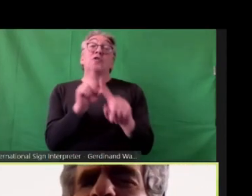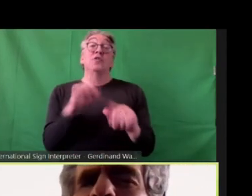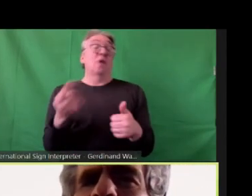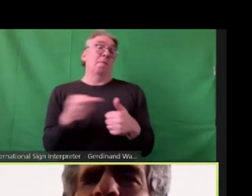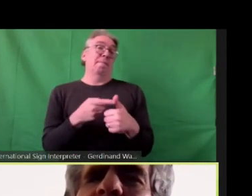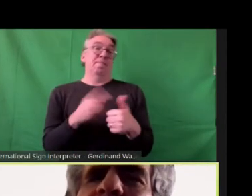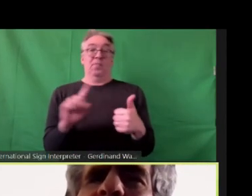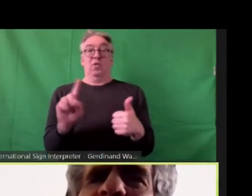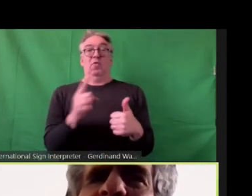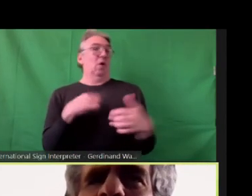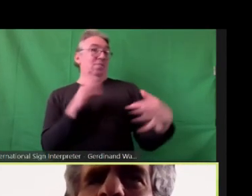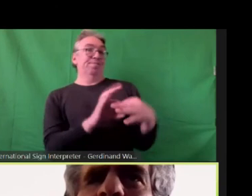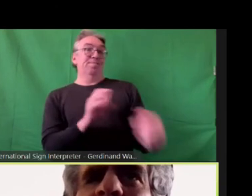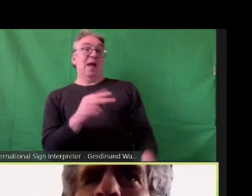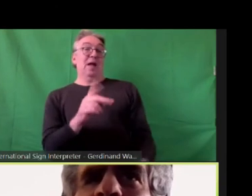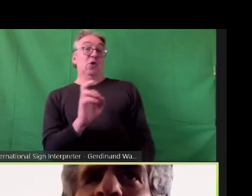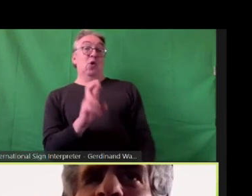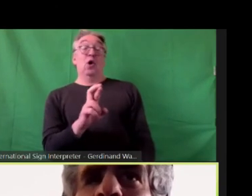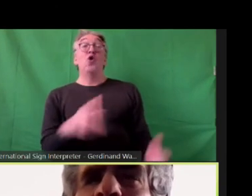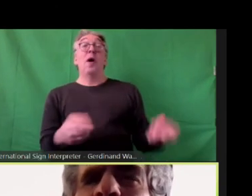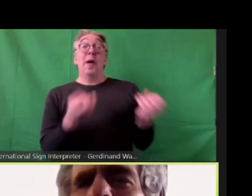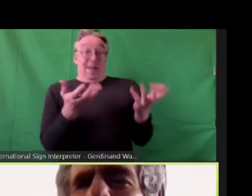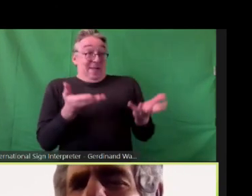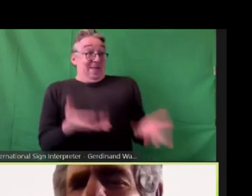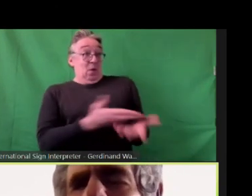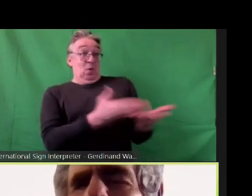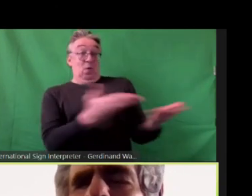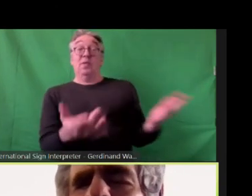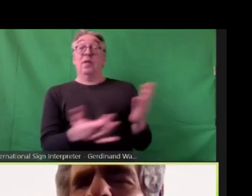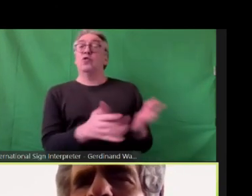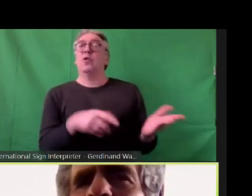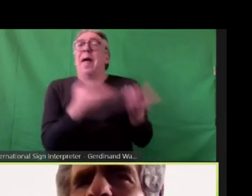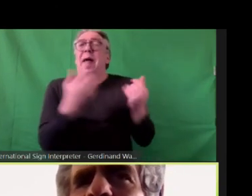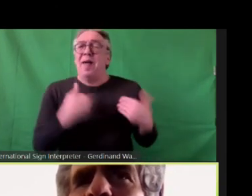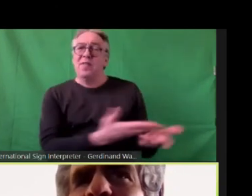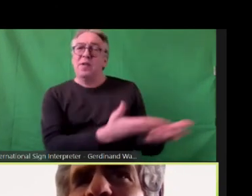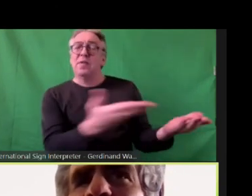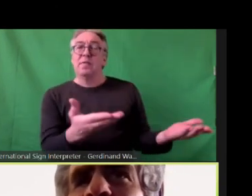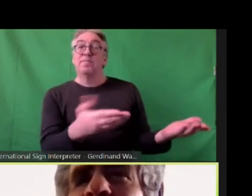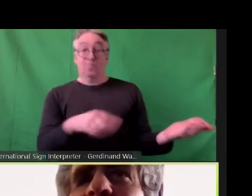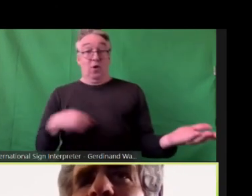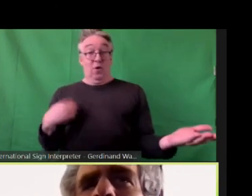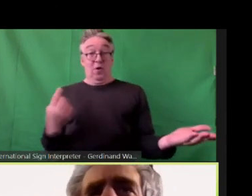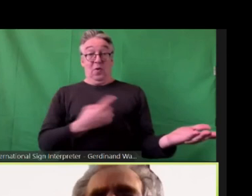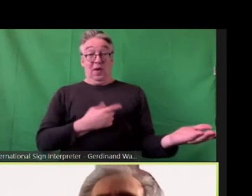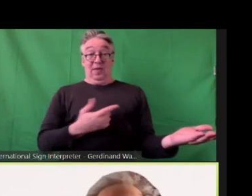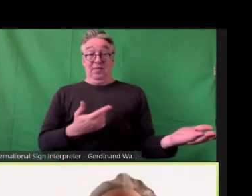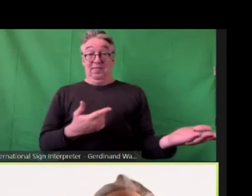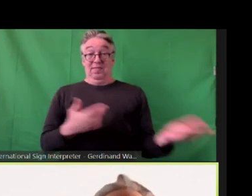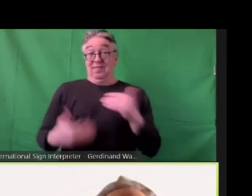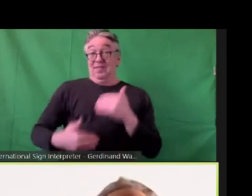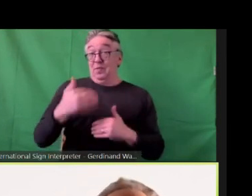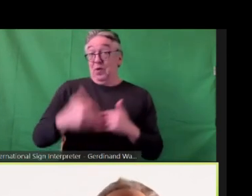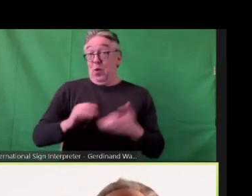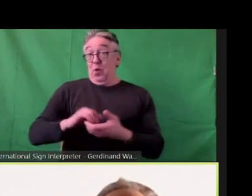Hector's point, there is technology right now, and we as organizations in the disability sector and other partners are